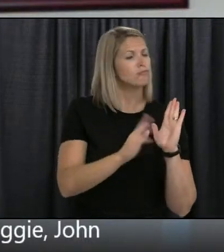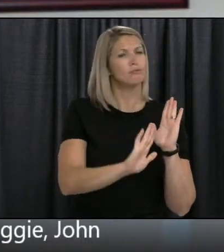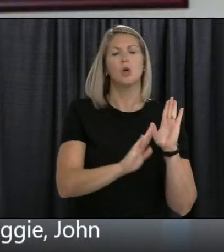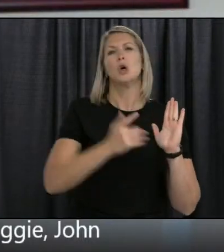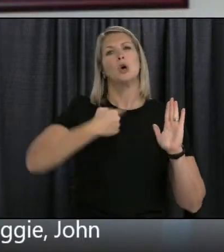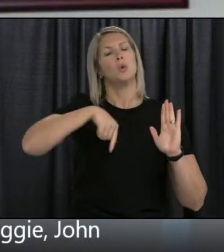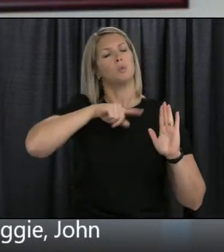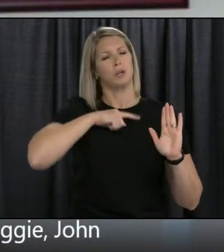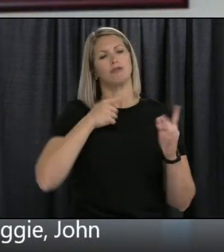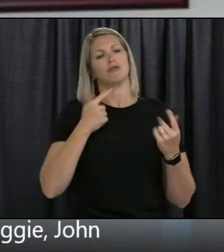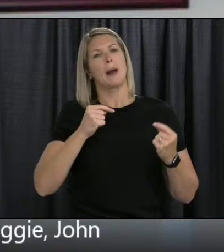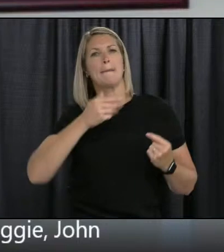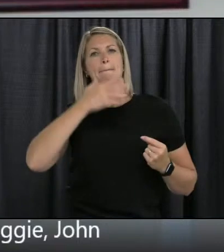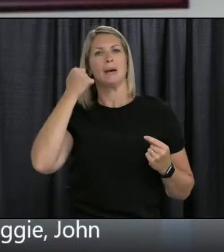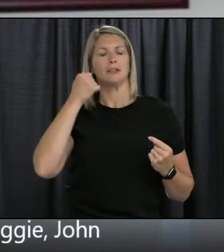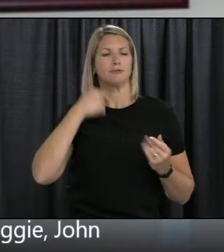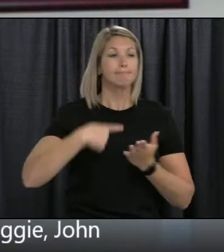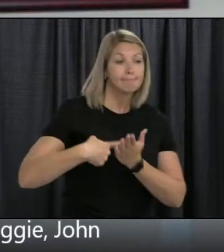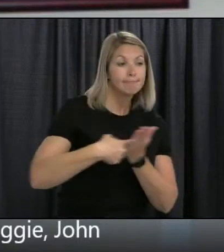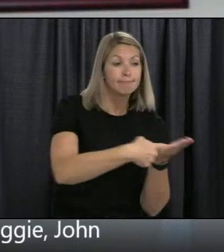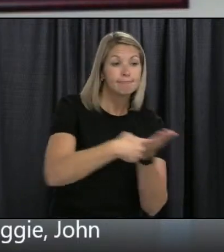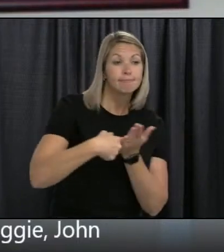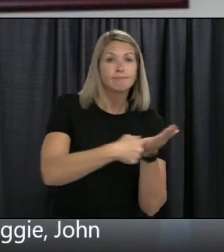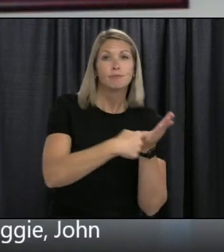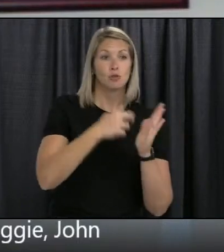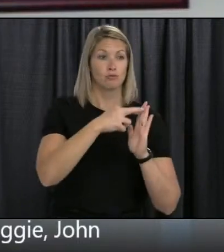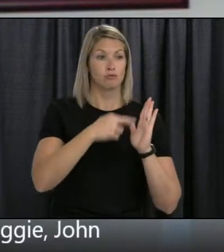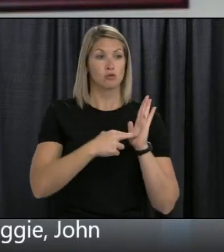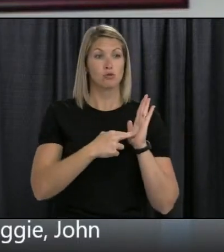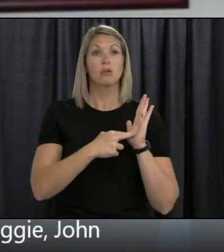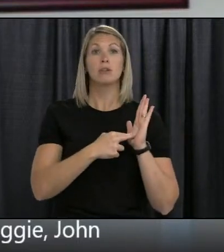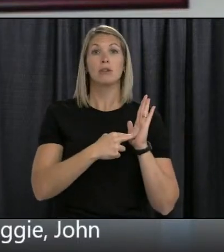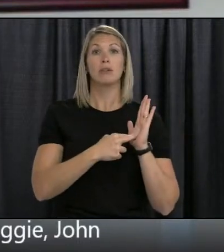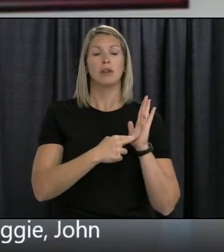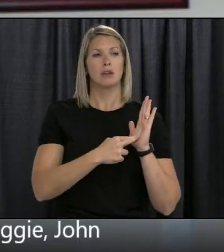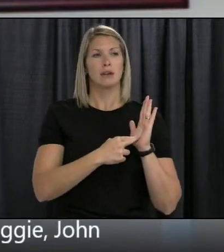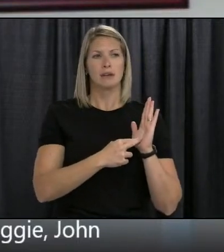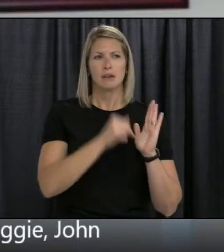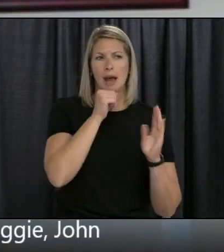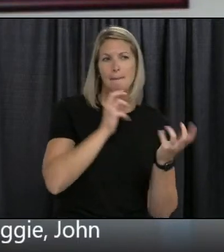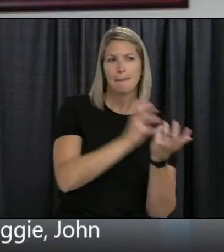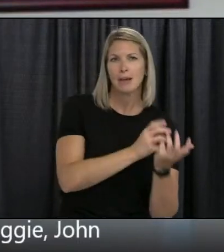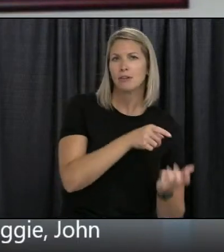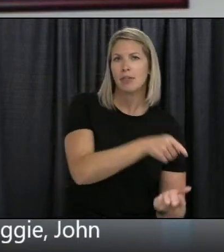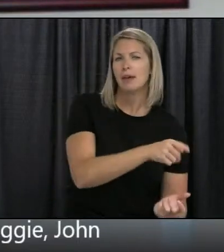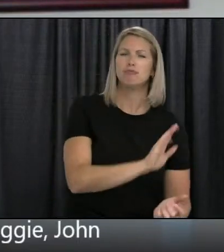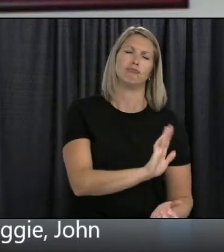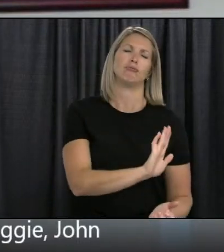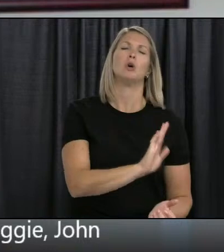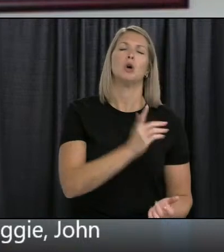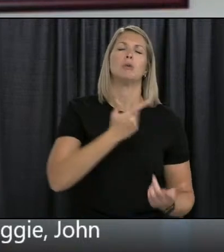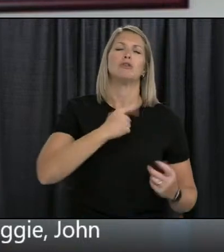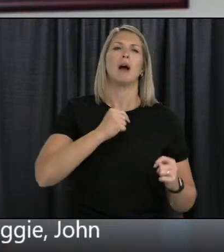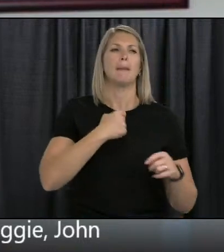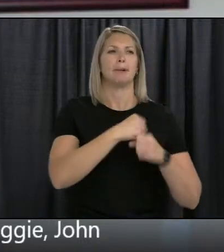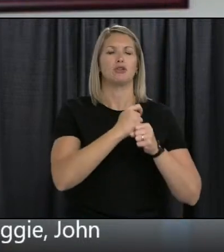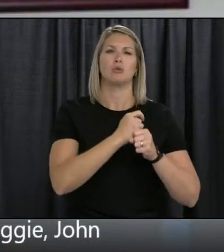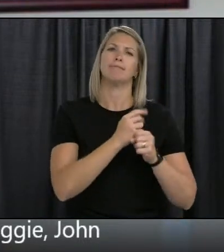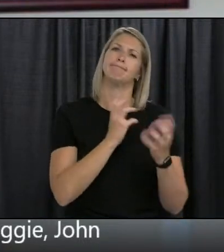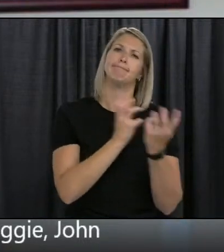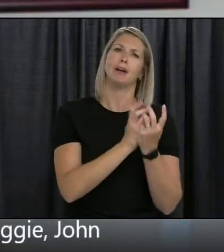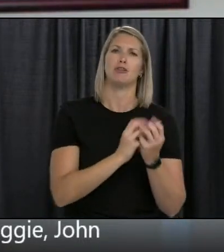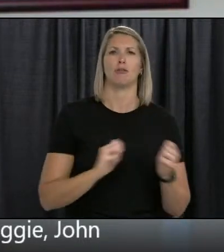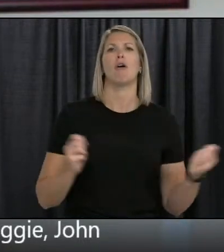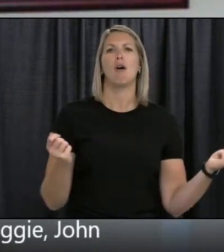accommodation to make sure the special measures order did not disadvantage people in isolation for whatever reason.